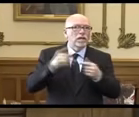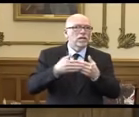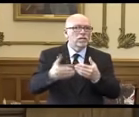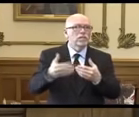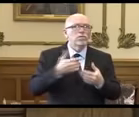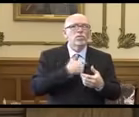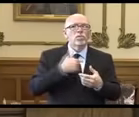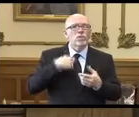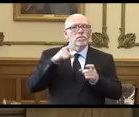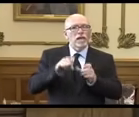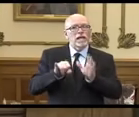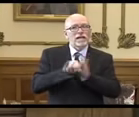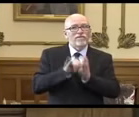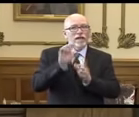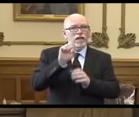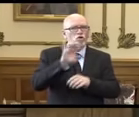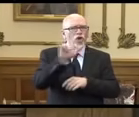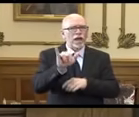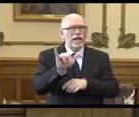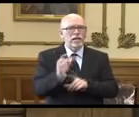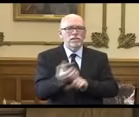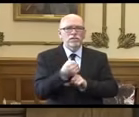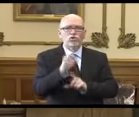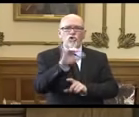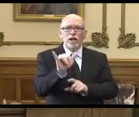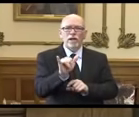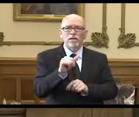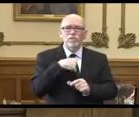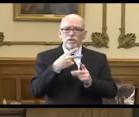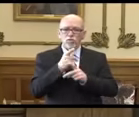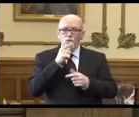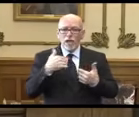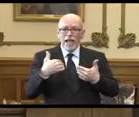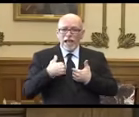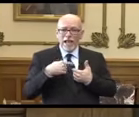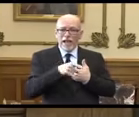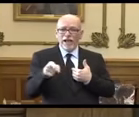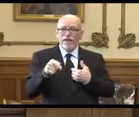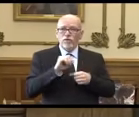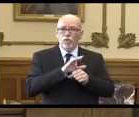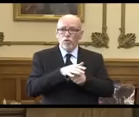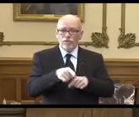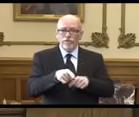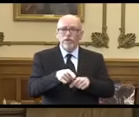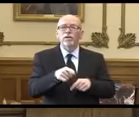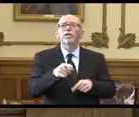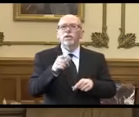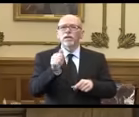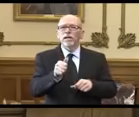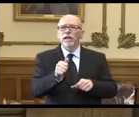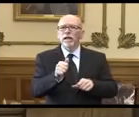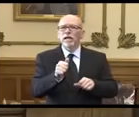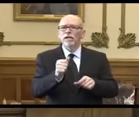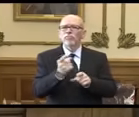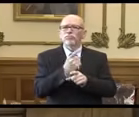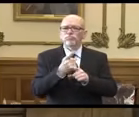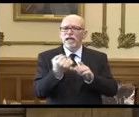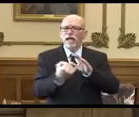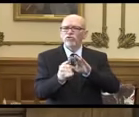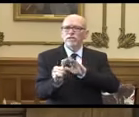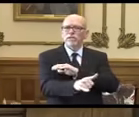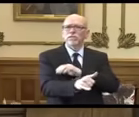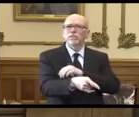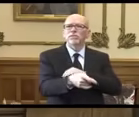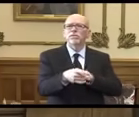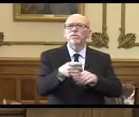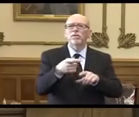is that we identify cases early, we figure out those who have COVID-19, and we're able to appropriately isolate them both